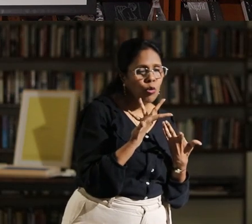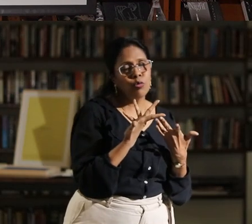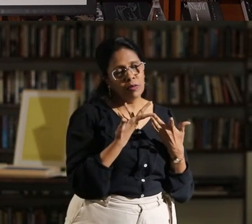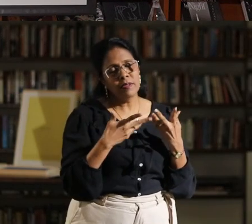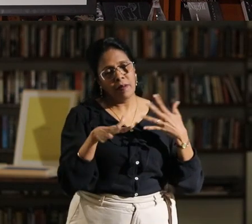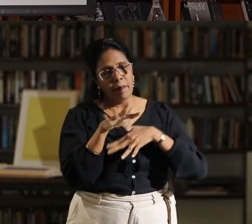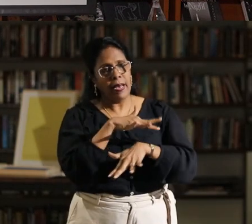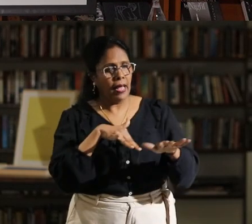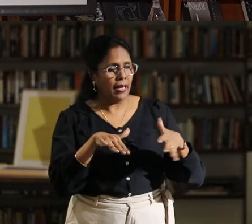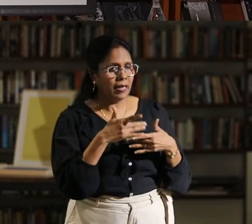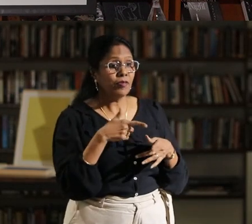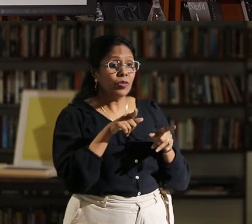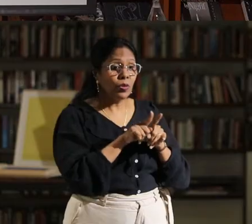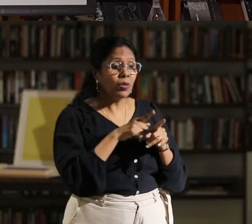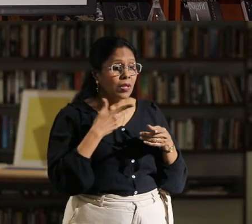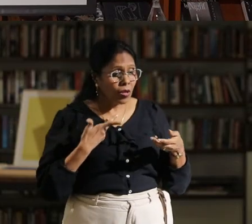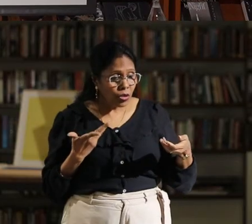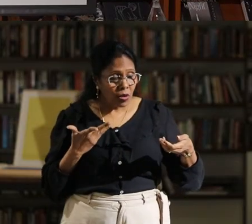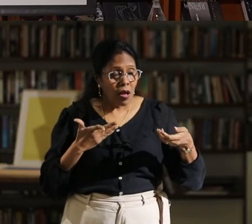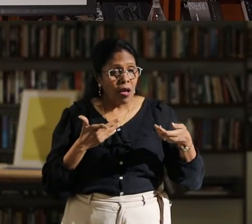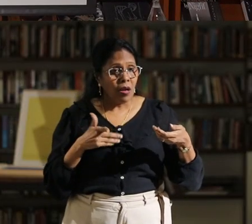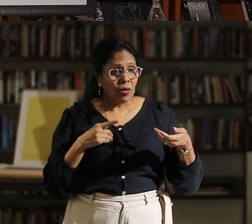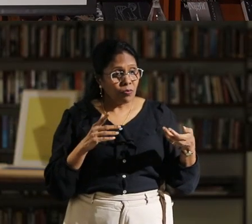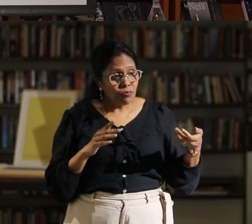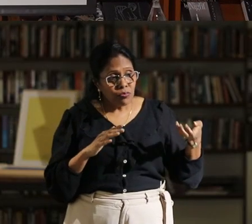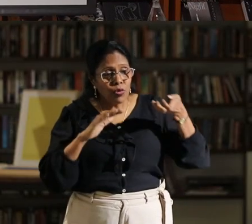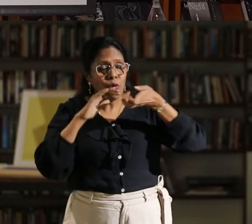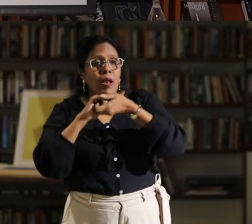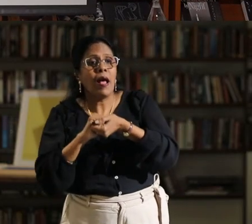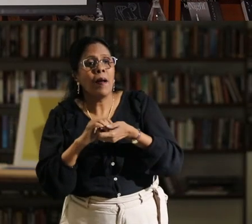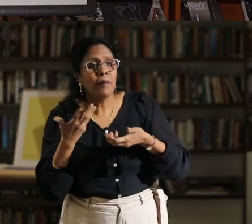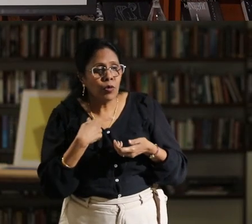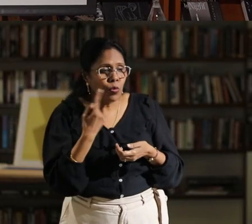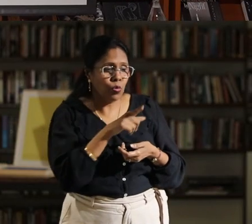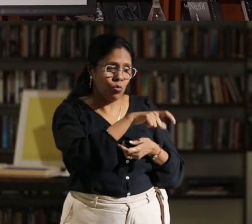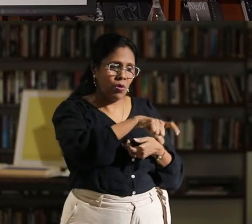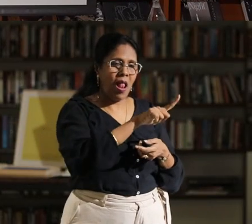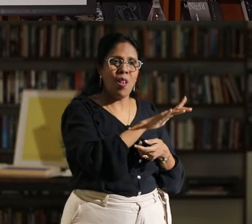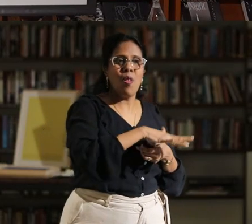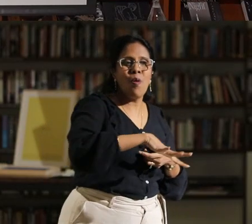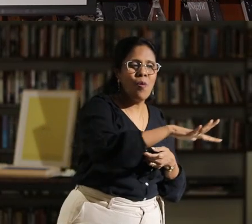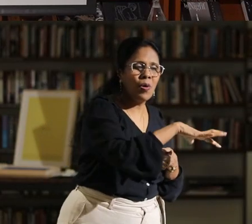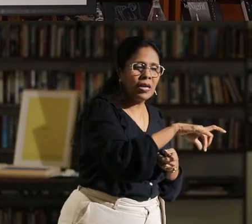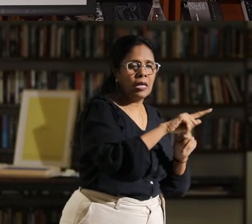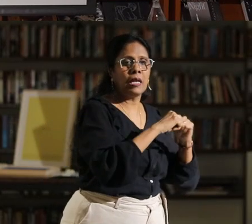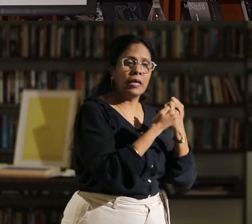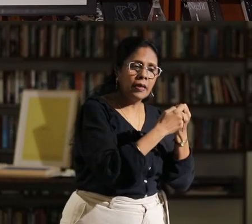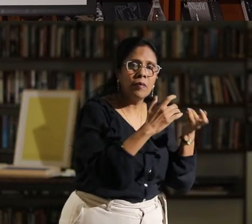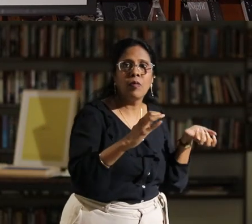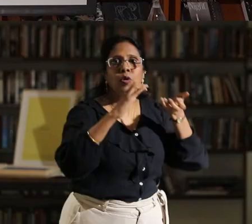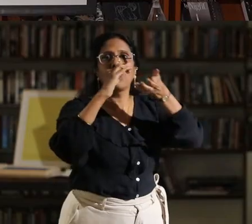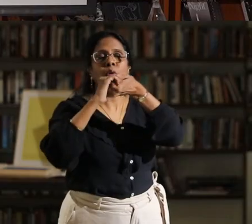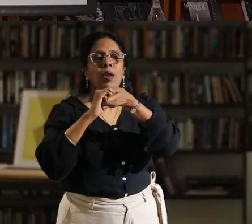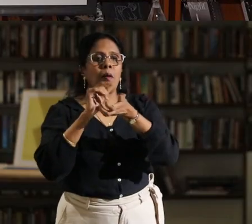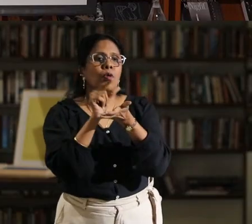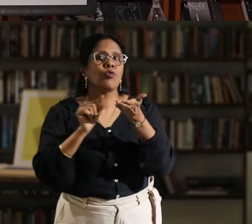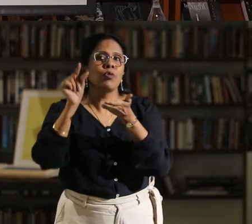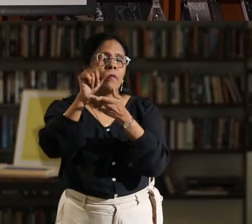team that collaborated with the university and their researchers to collect the data for this.